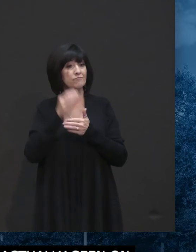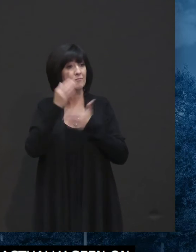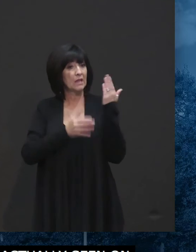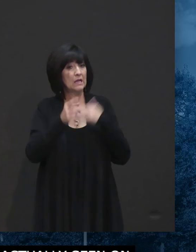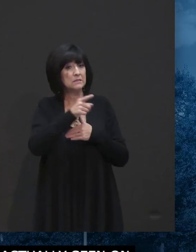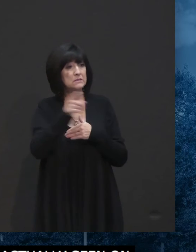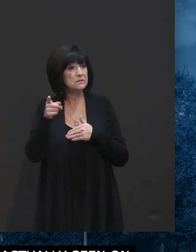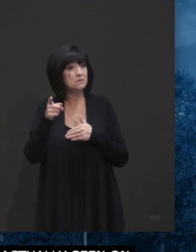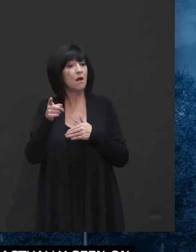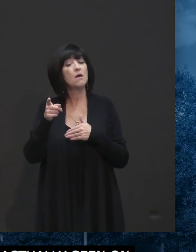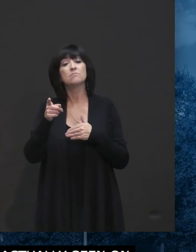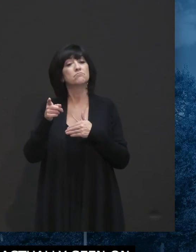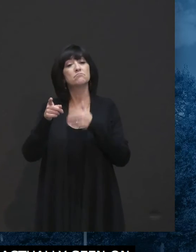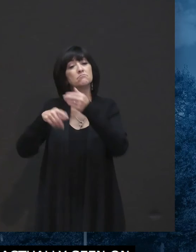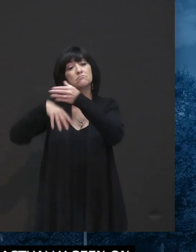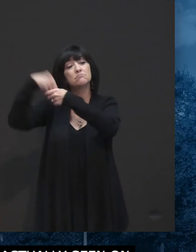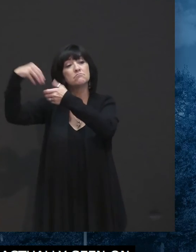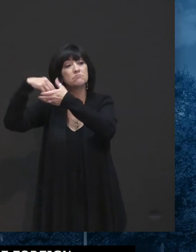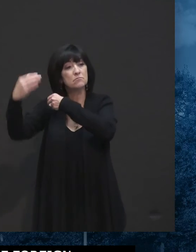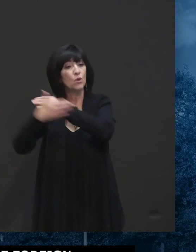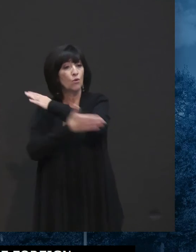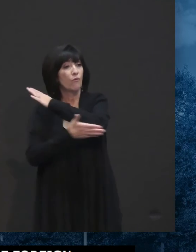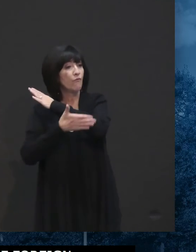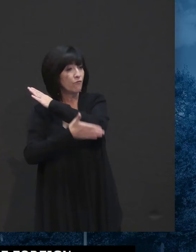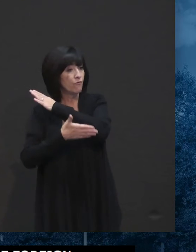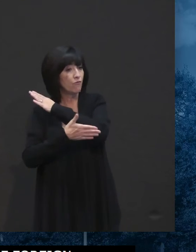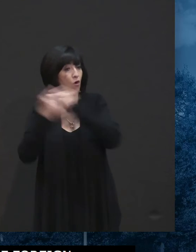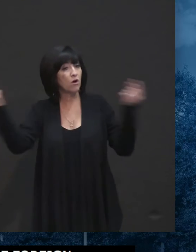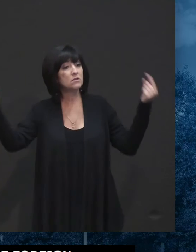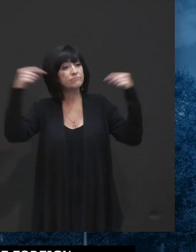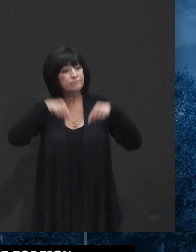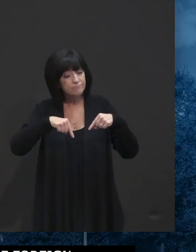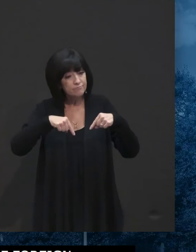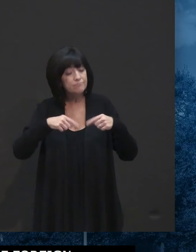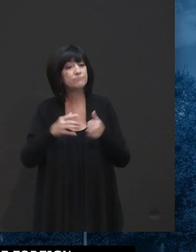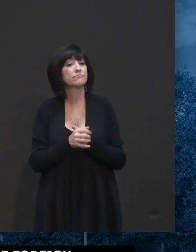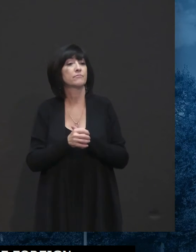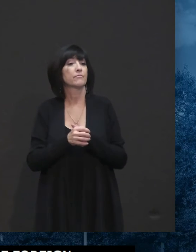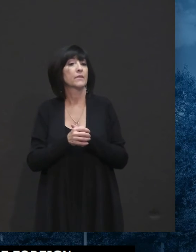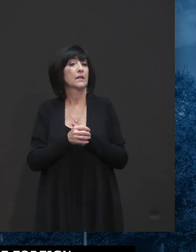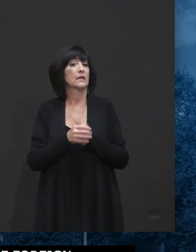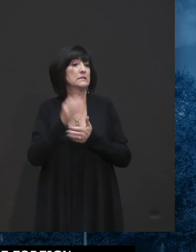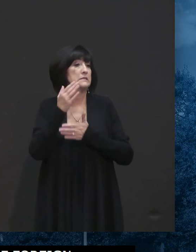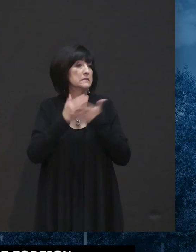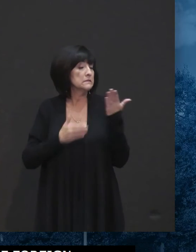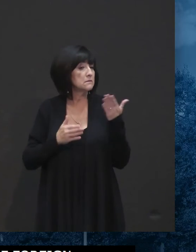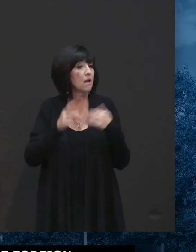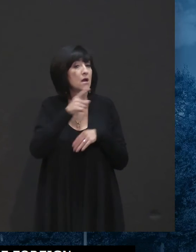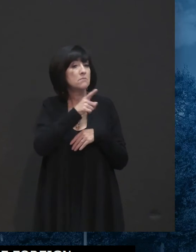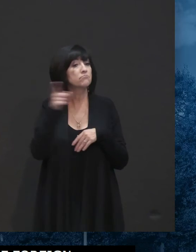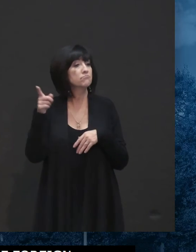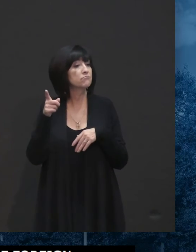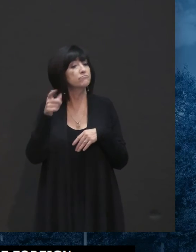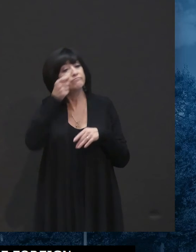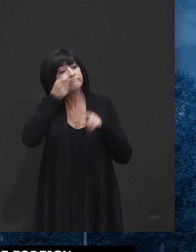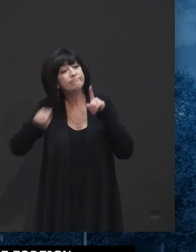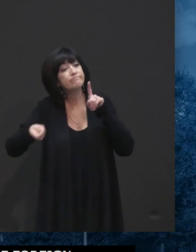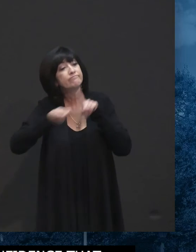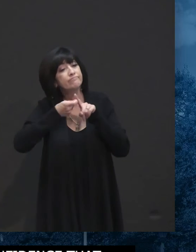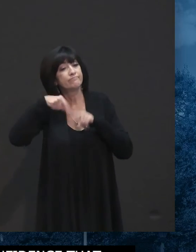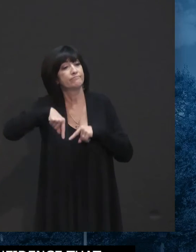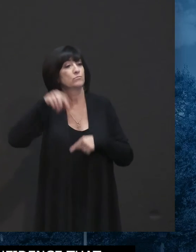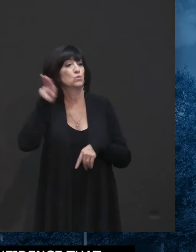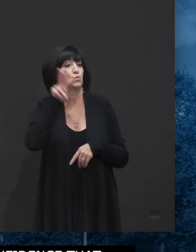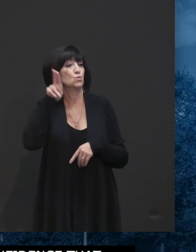foreign actors, which is really very disturbing. But I'm confident that we'll be prepared for